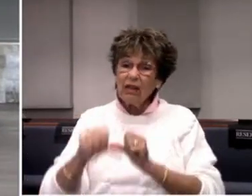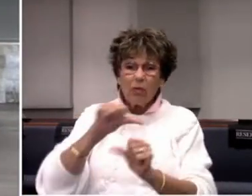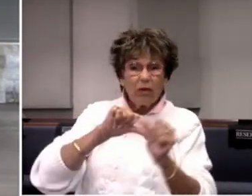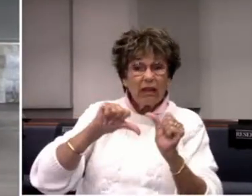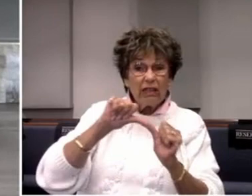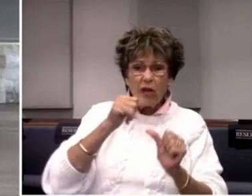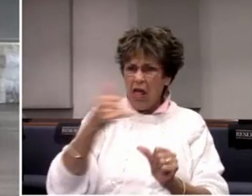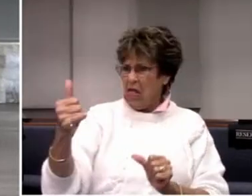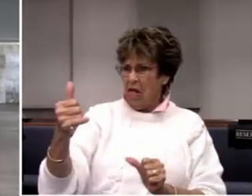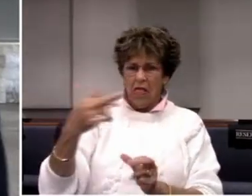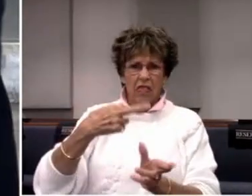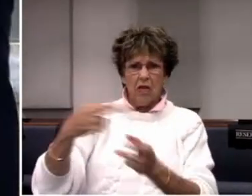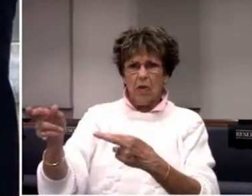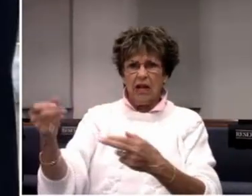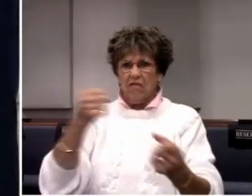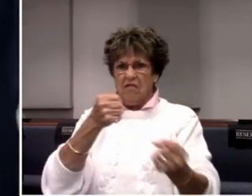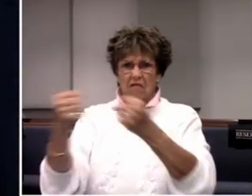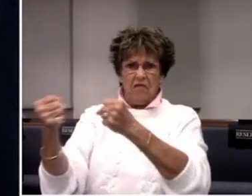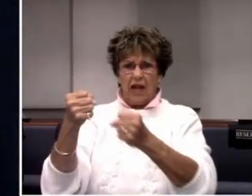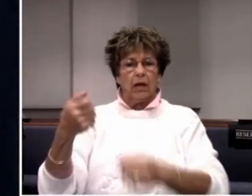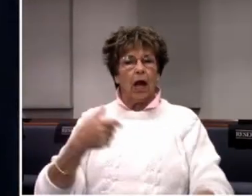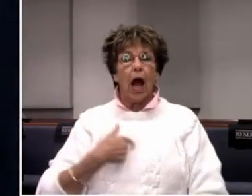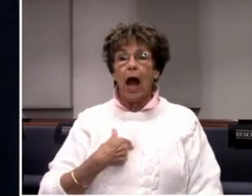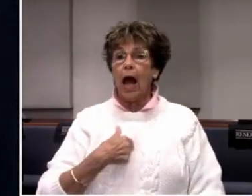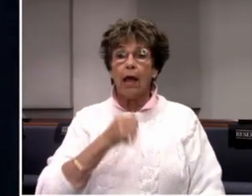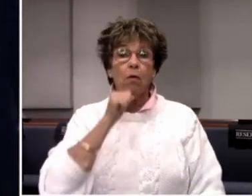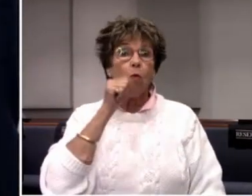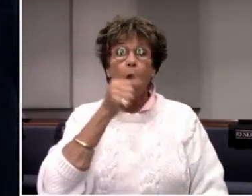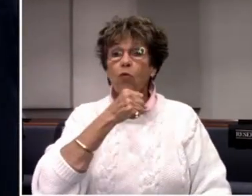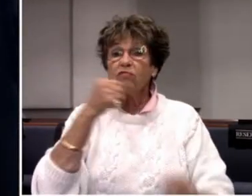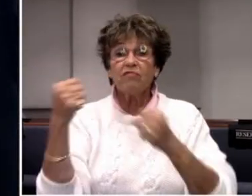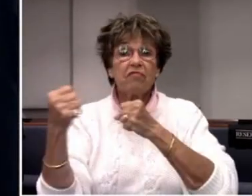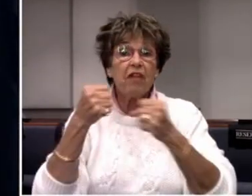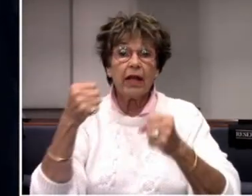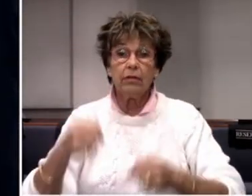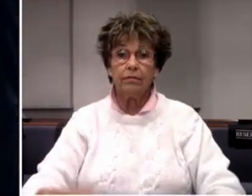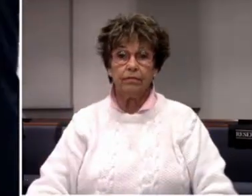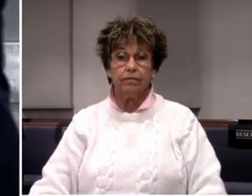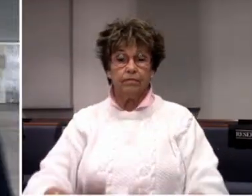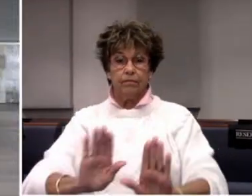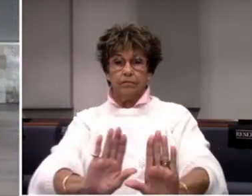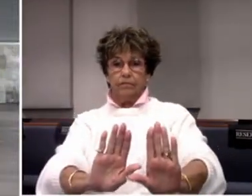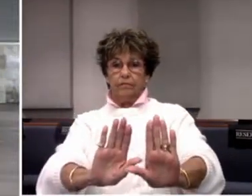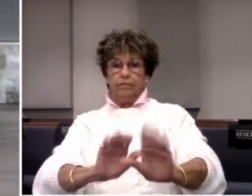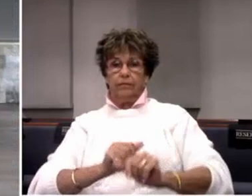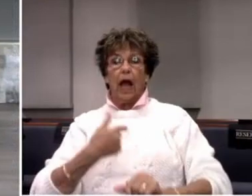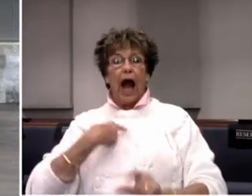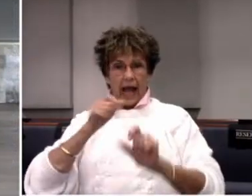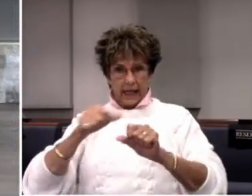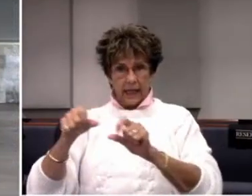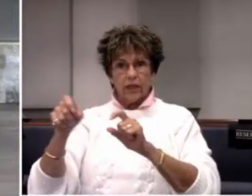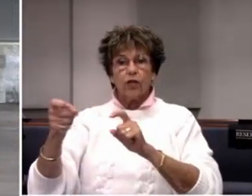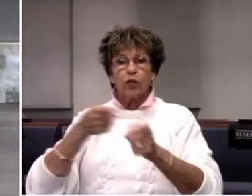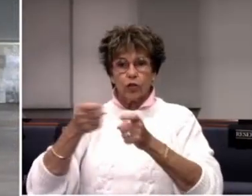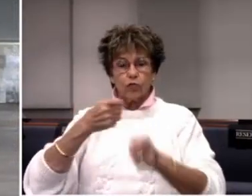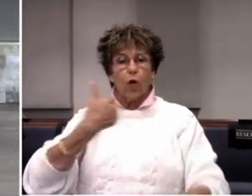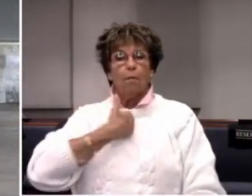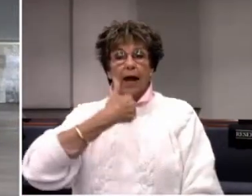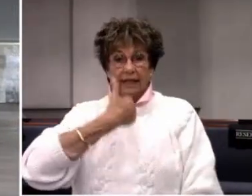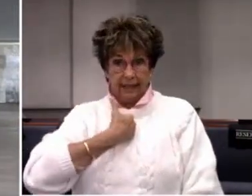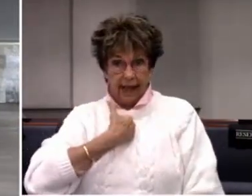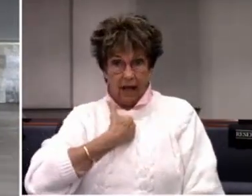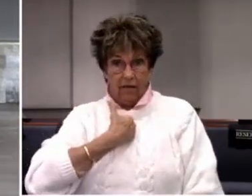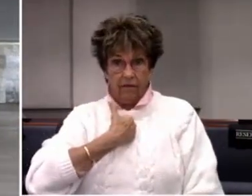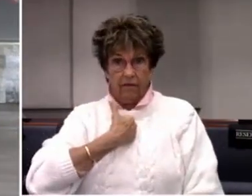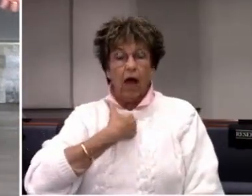to fight, there's no fight if I'm not going to fight. And I can't control that person, but I